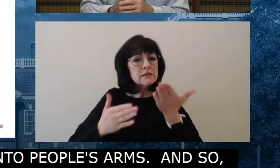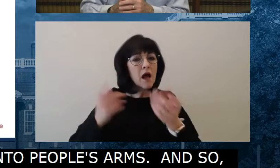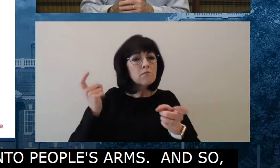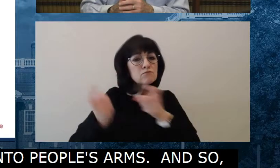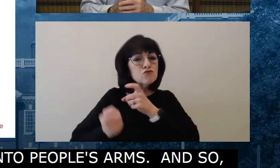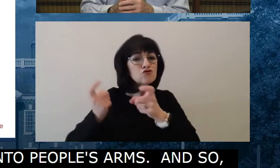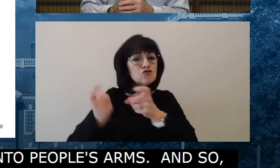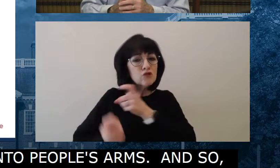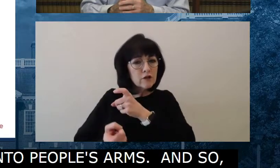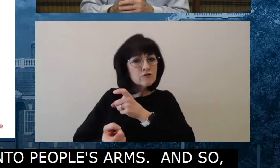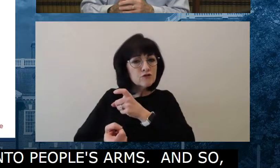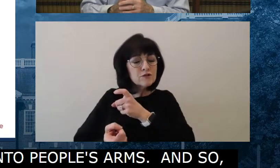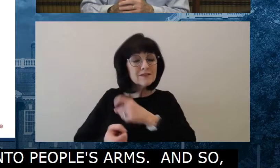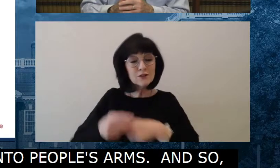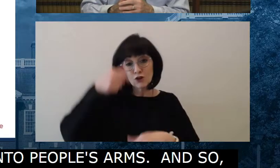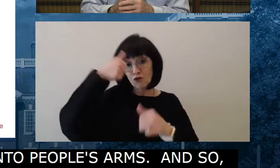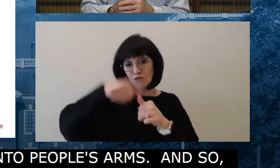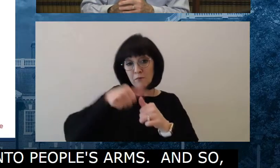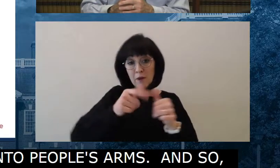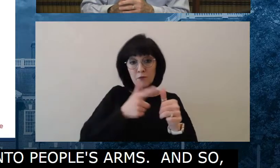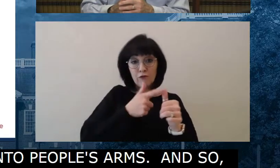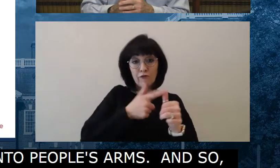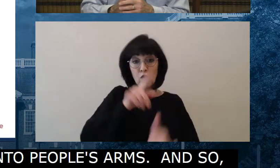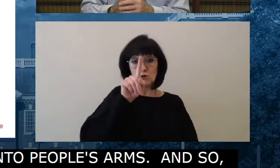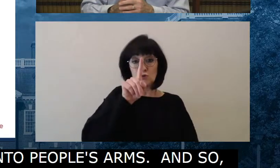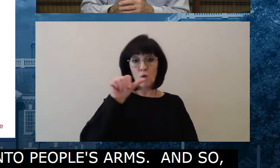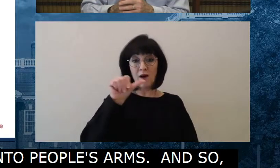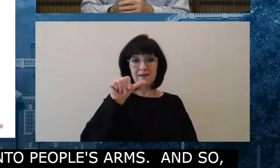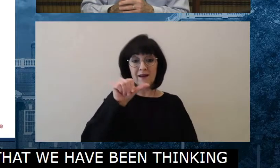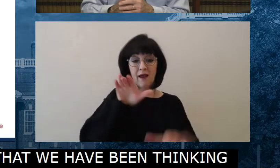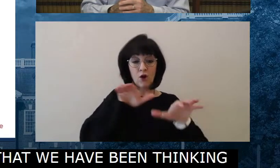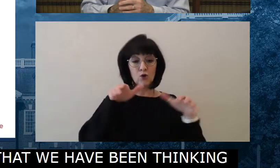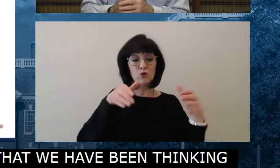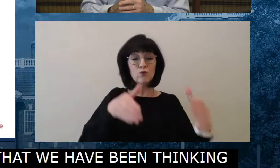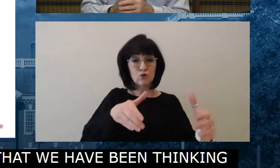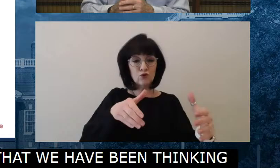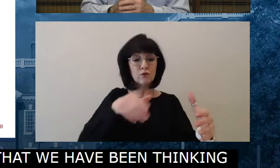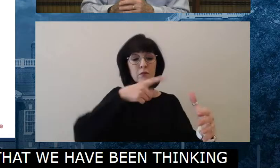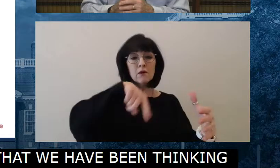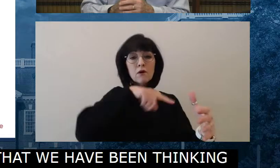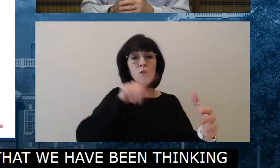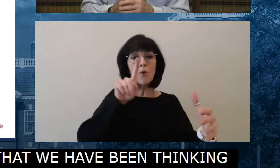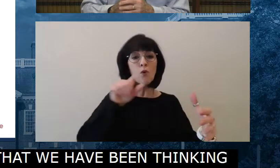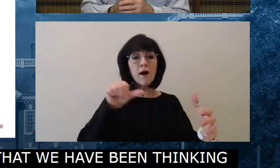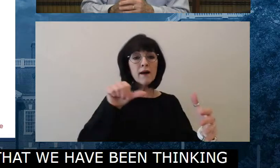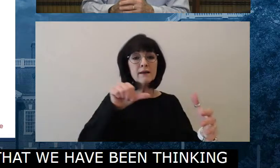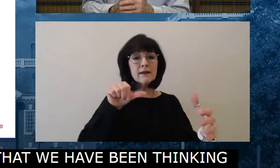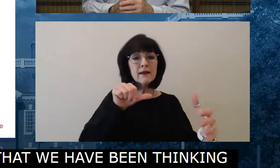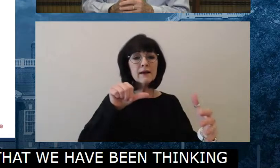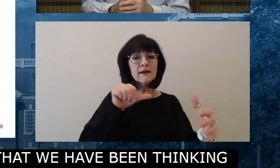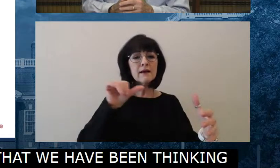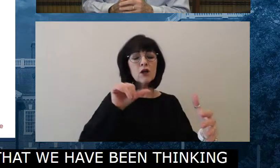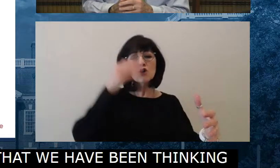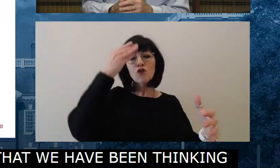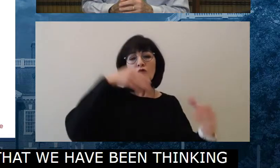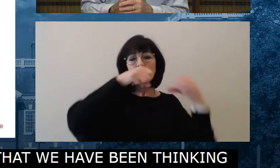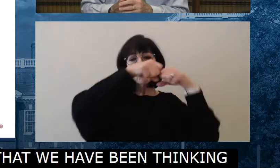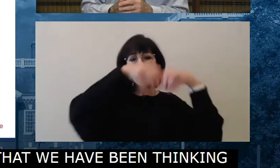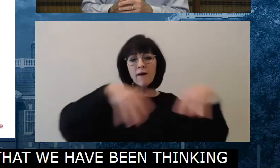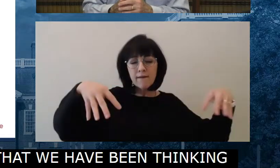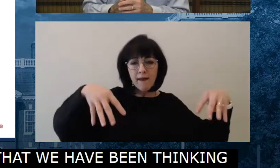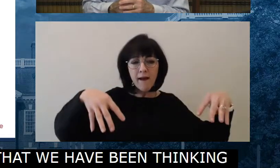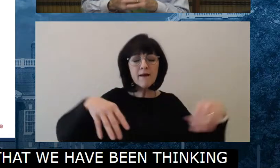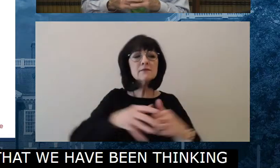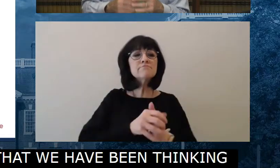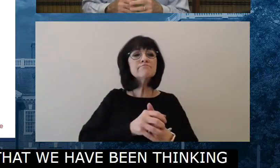had 1A phase, which was our first frontline law enforcement and